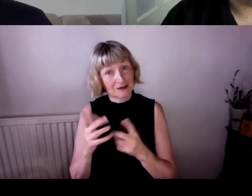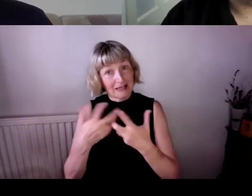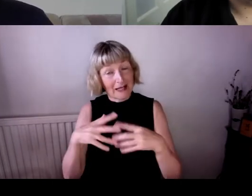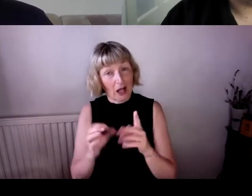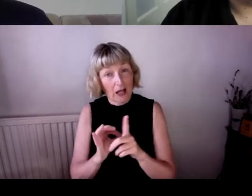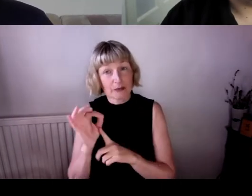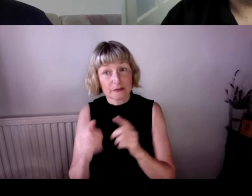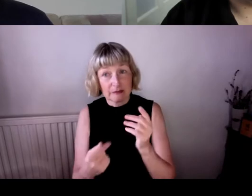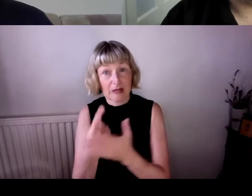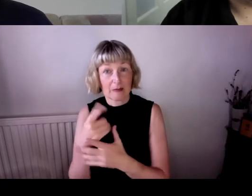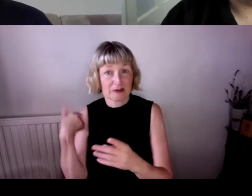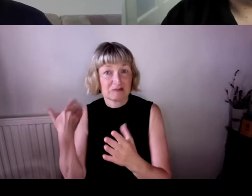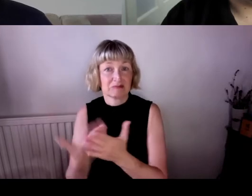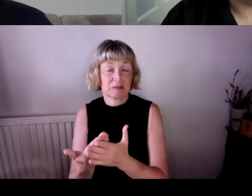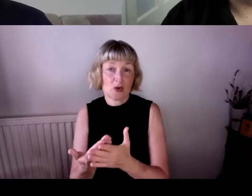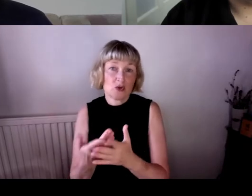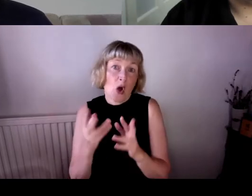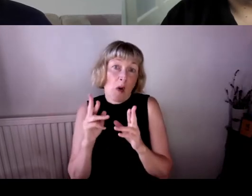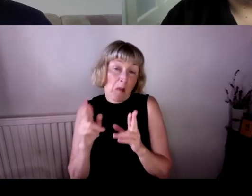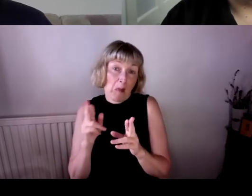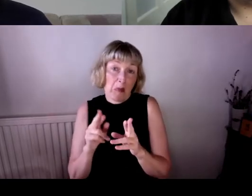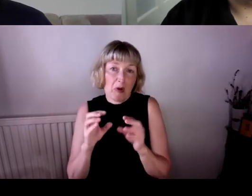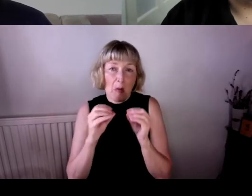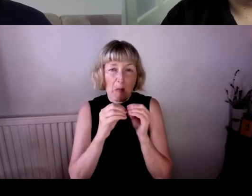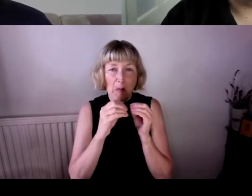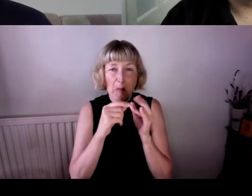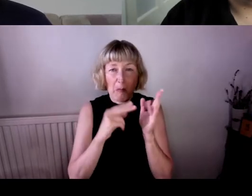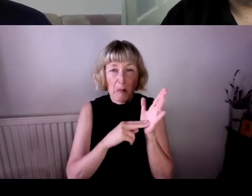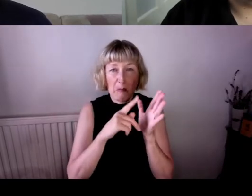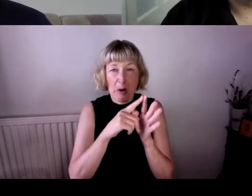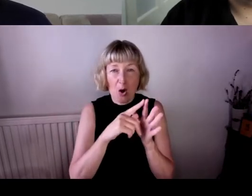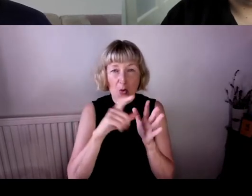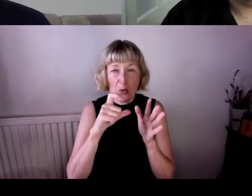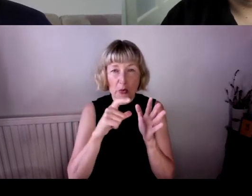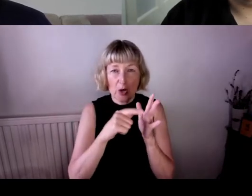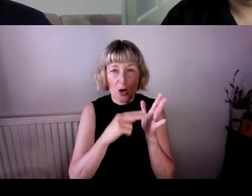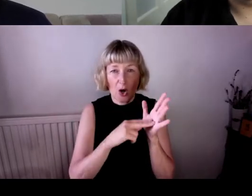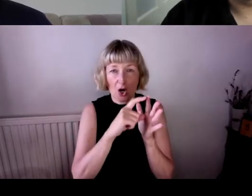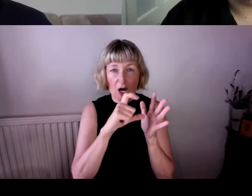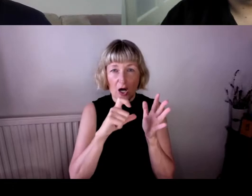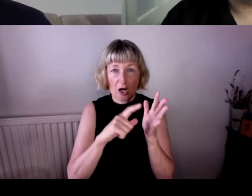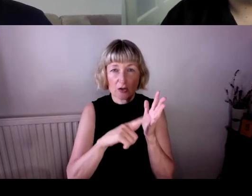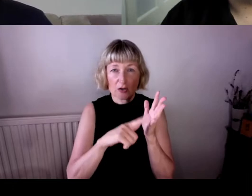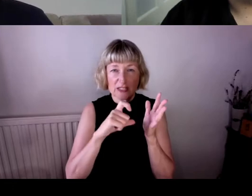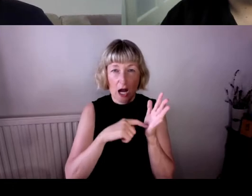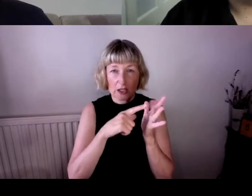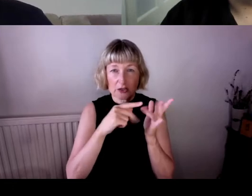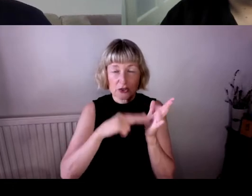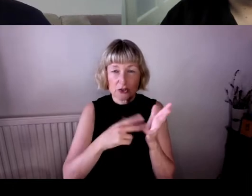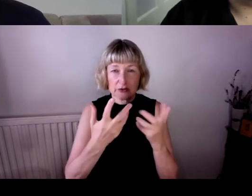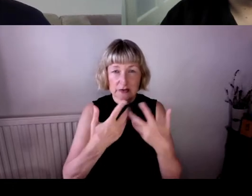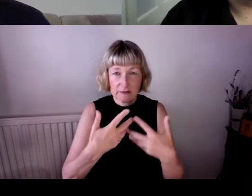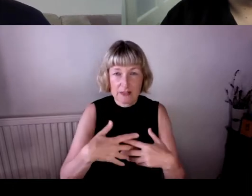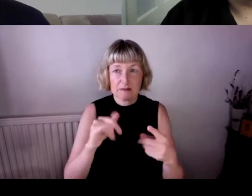hopefully bone conduction hearing devices will become a little bit more popular in the future.